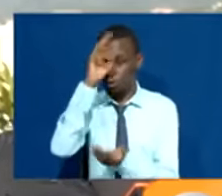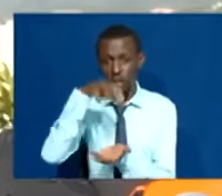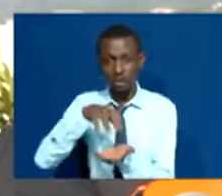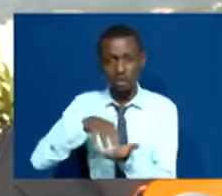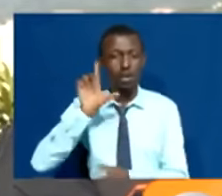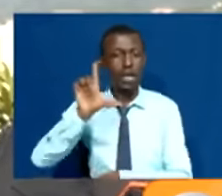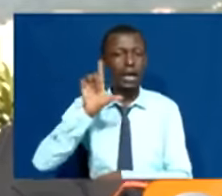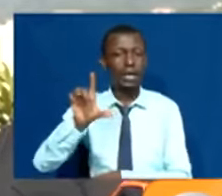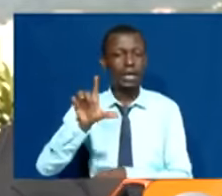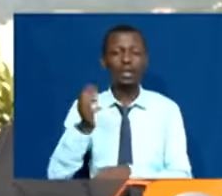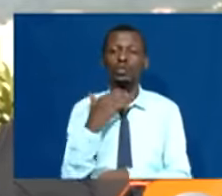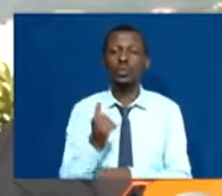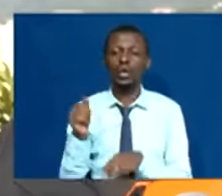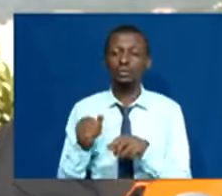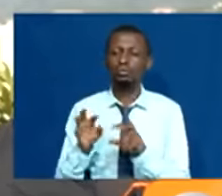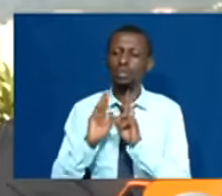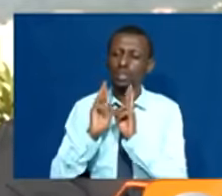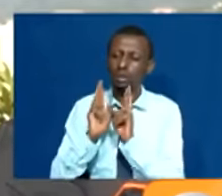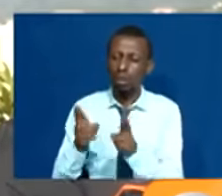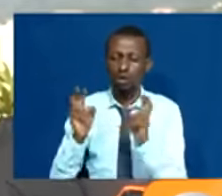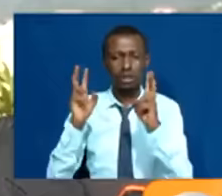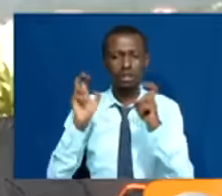an attempt to report this matter to get an OB. I